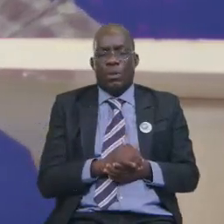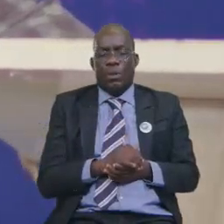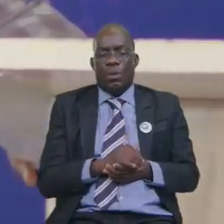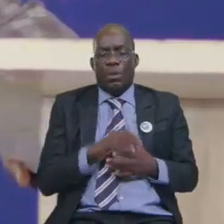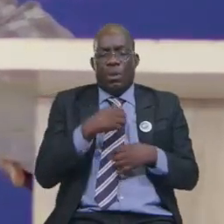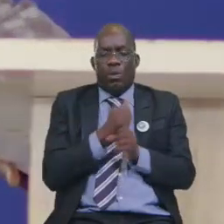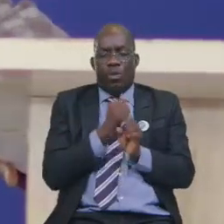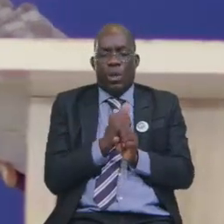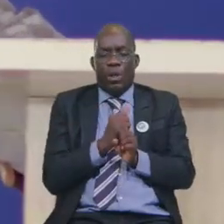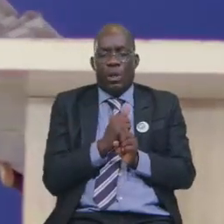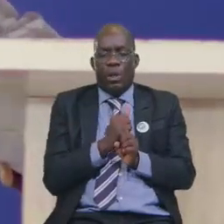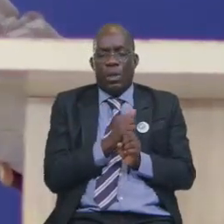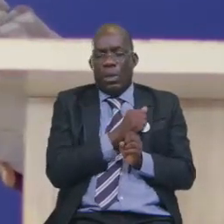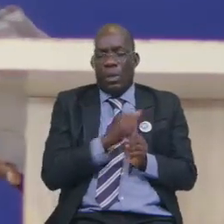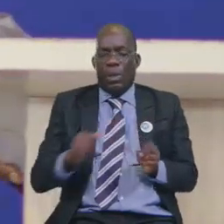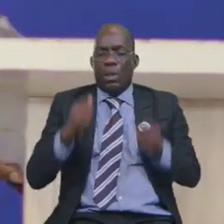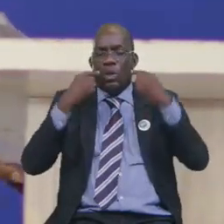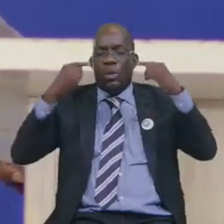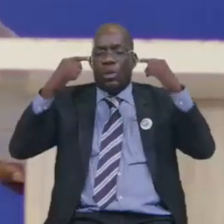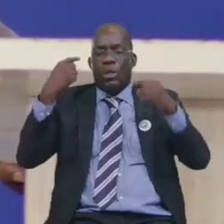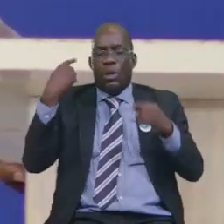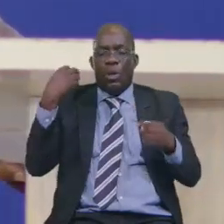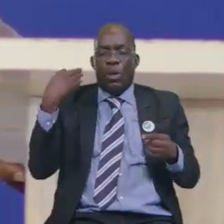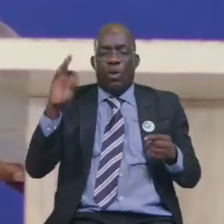Make a success of every life.